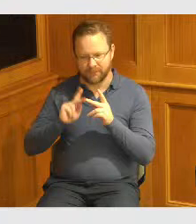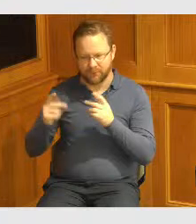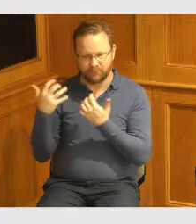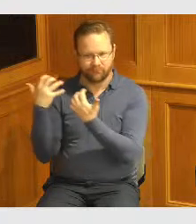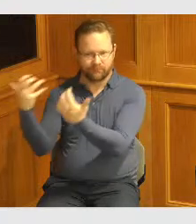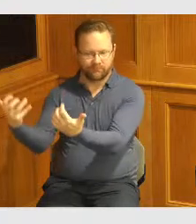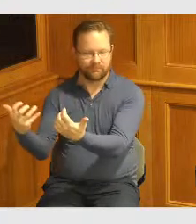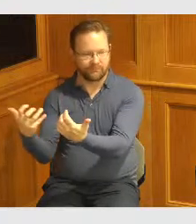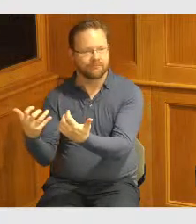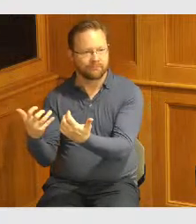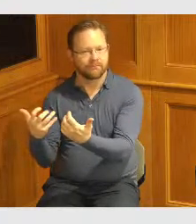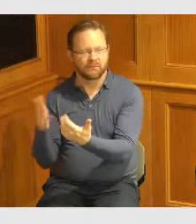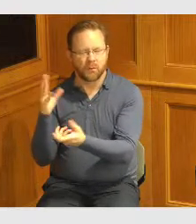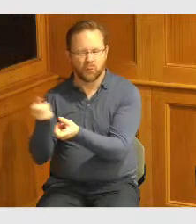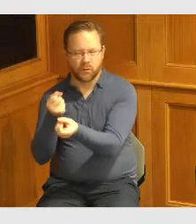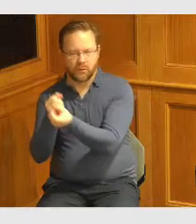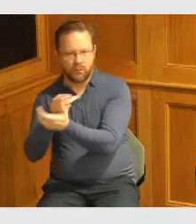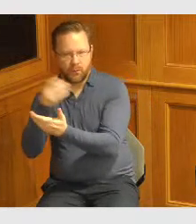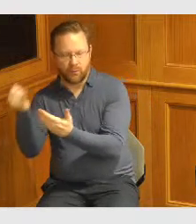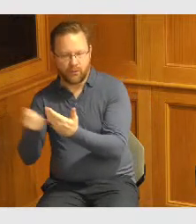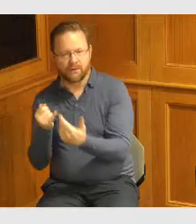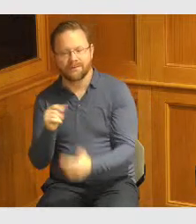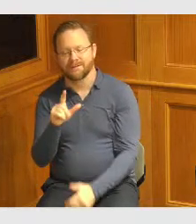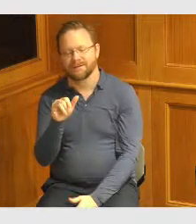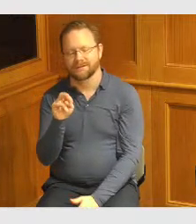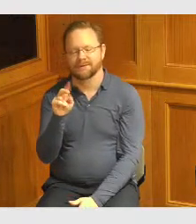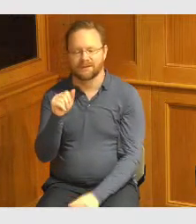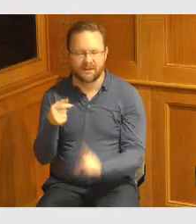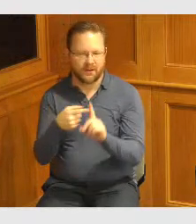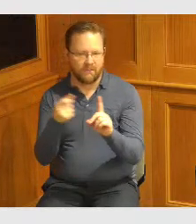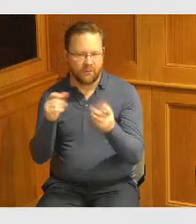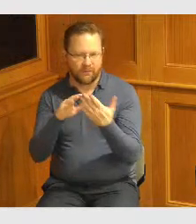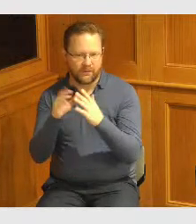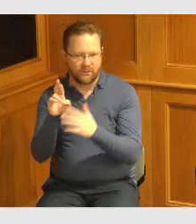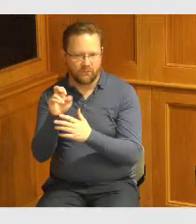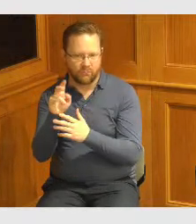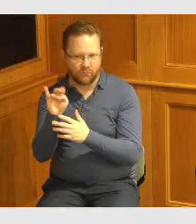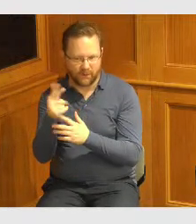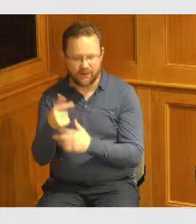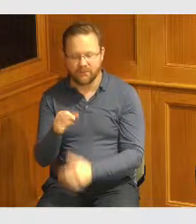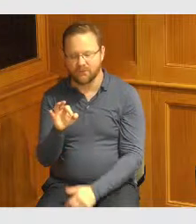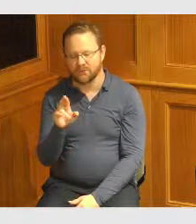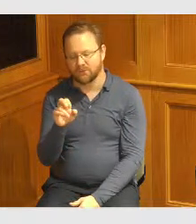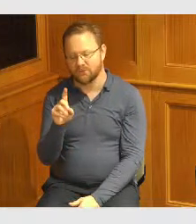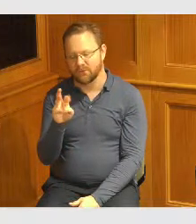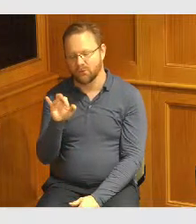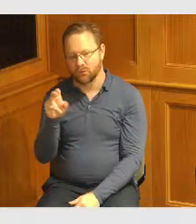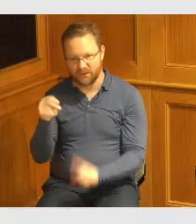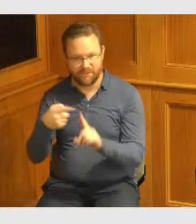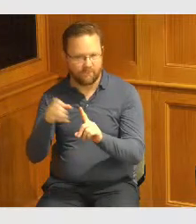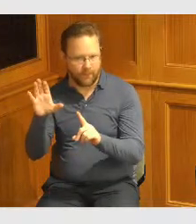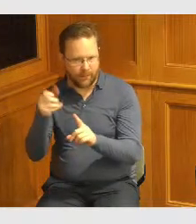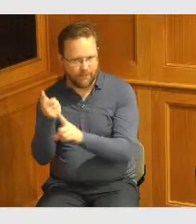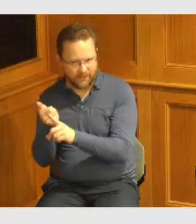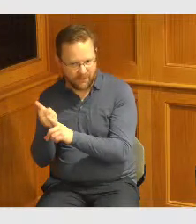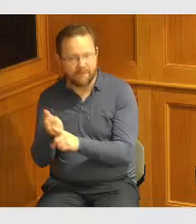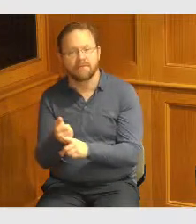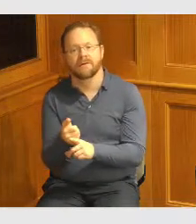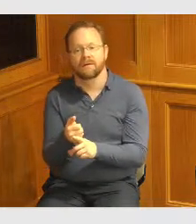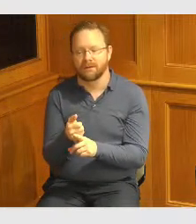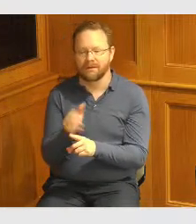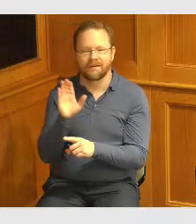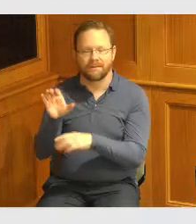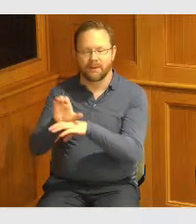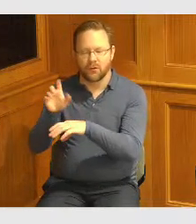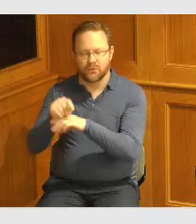audience here to support the project. We have Linda Fitzgerald from the City of Reading. We have Fred Wilson with Givaudan. We also have their consultants